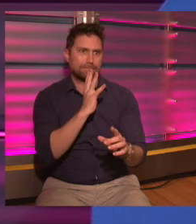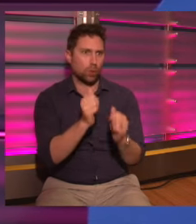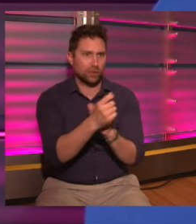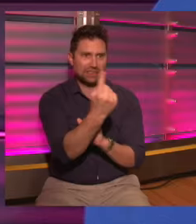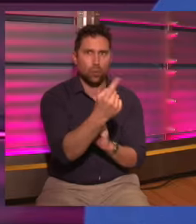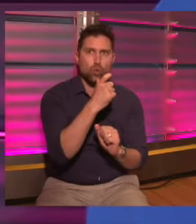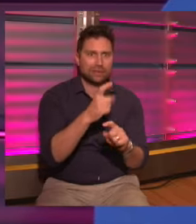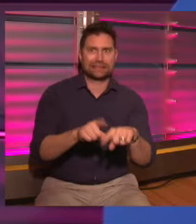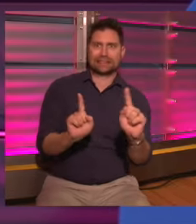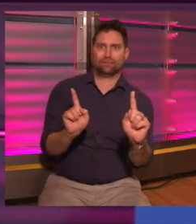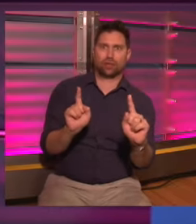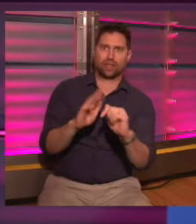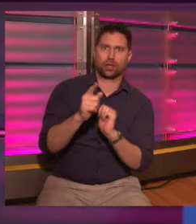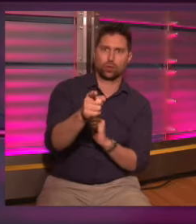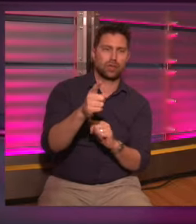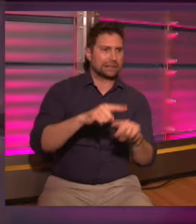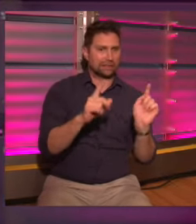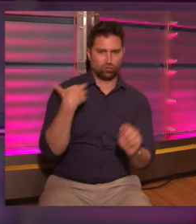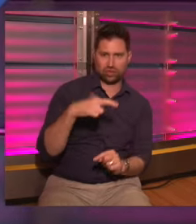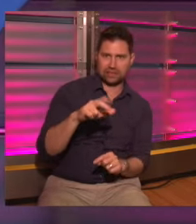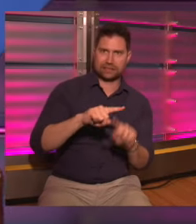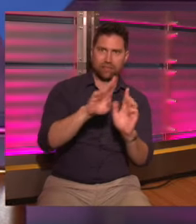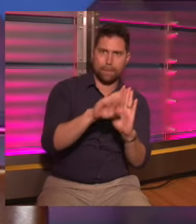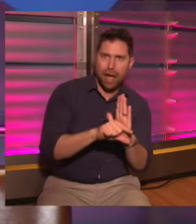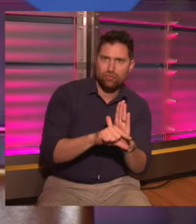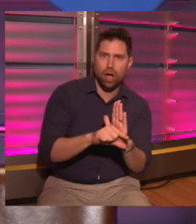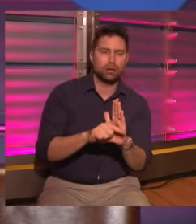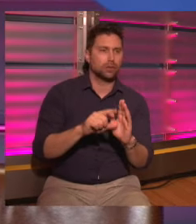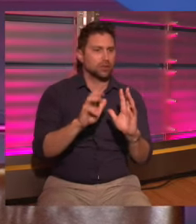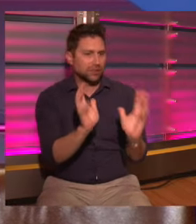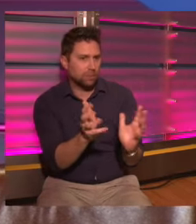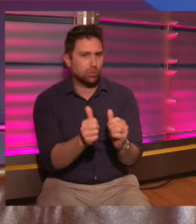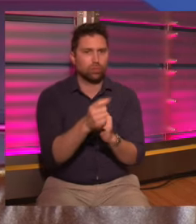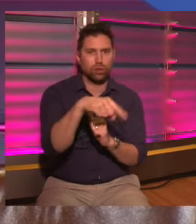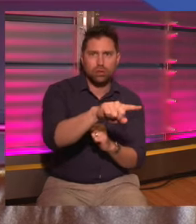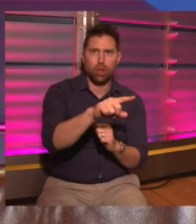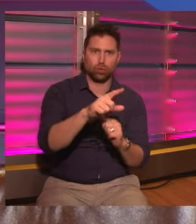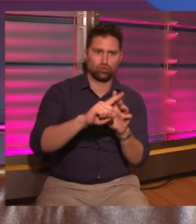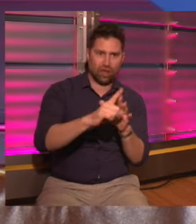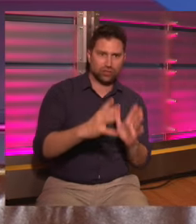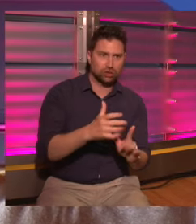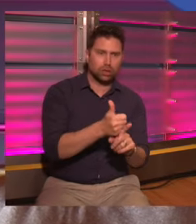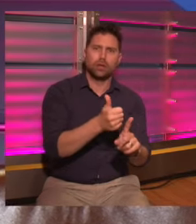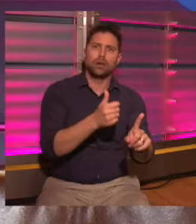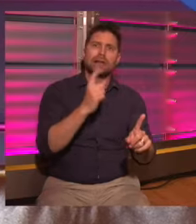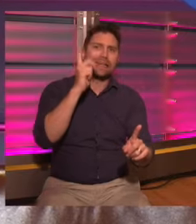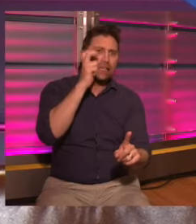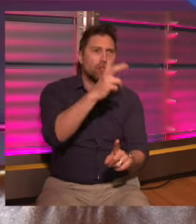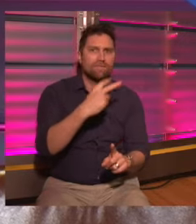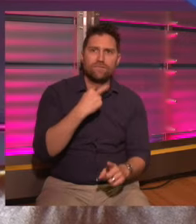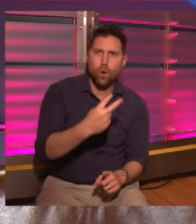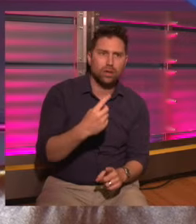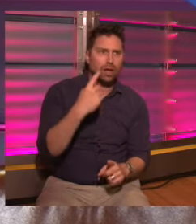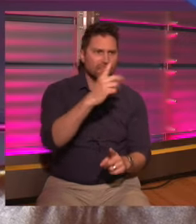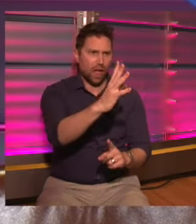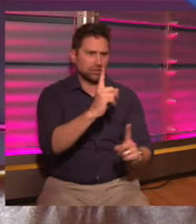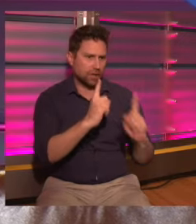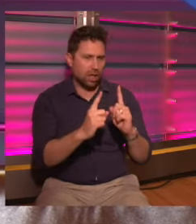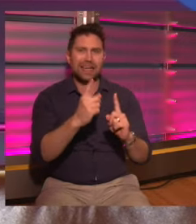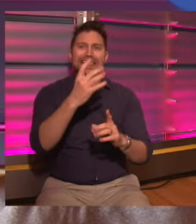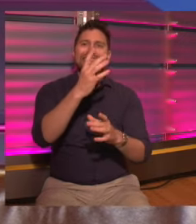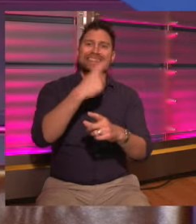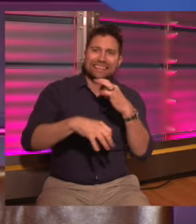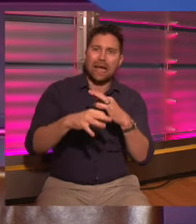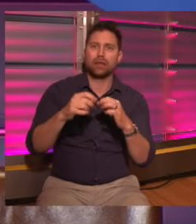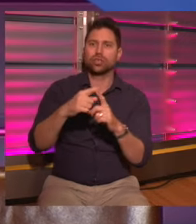speak with somebody from a different religion, a different background, speak with a refugee and hear their voices, have these dialogues instead of monologues, which